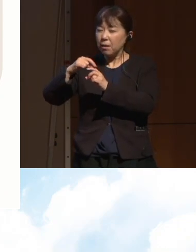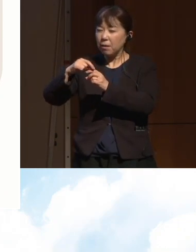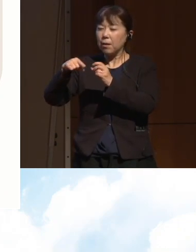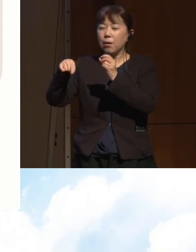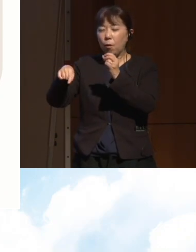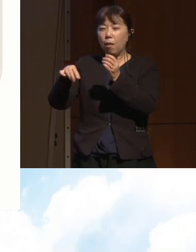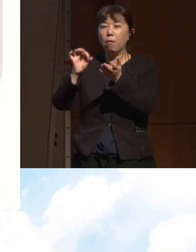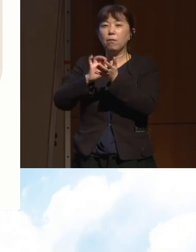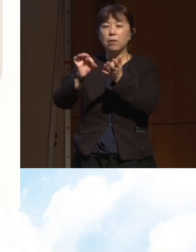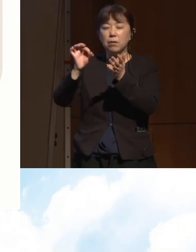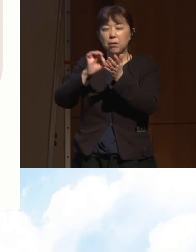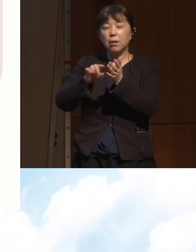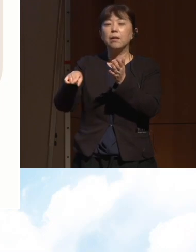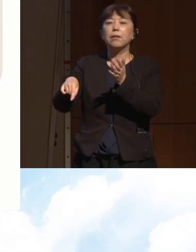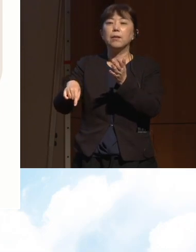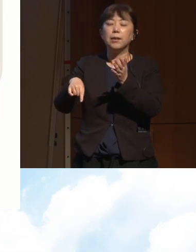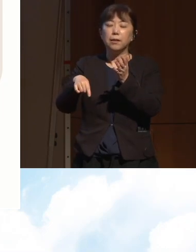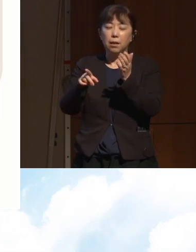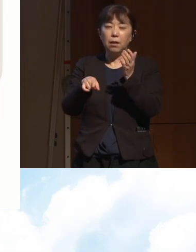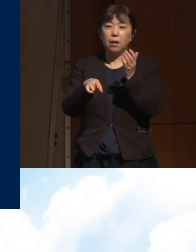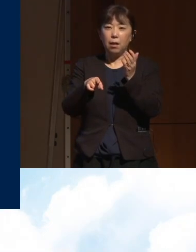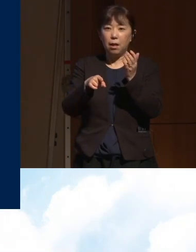identified.